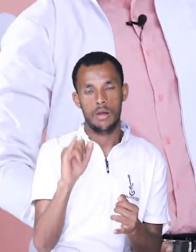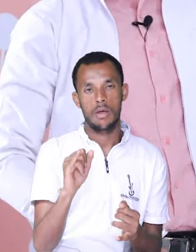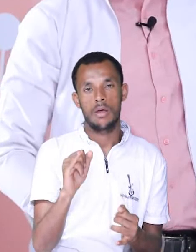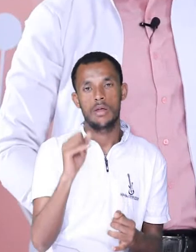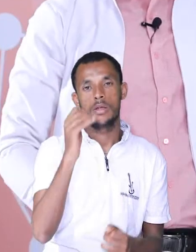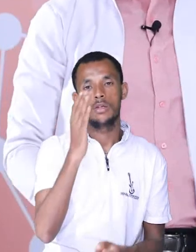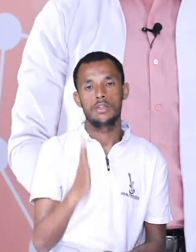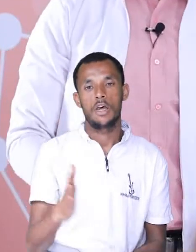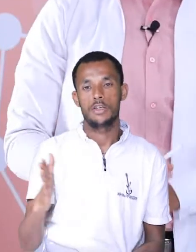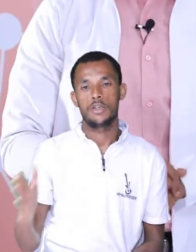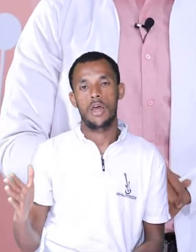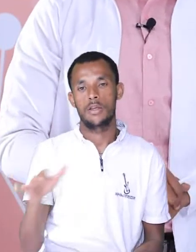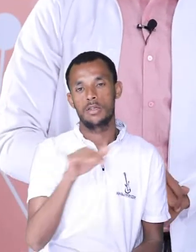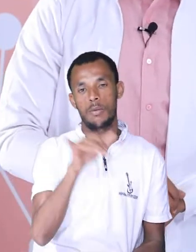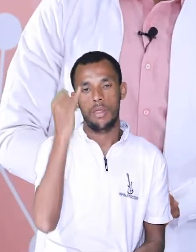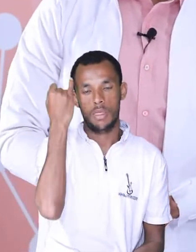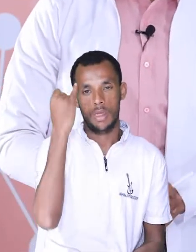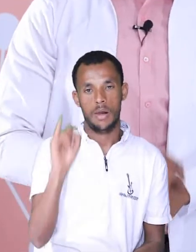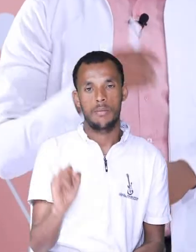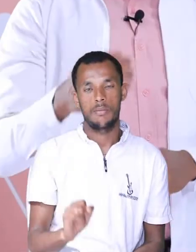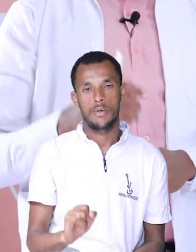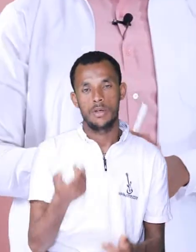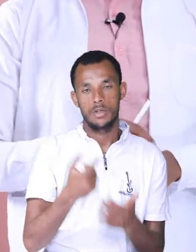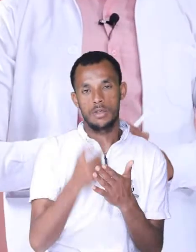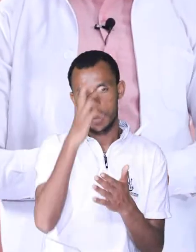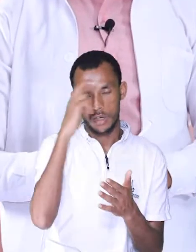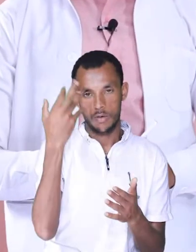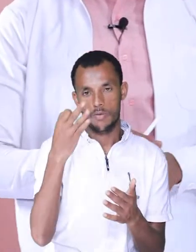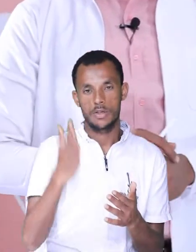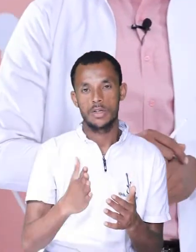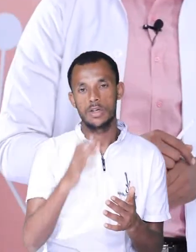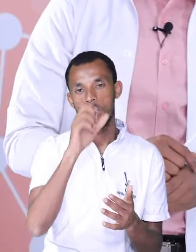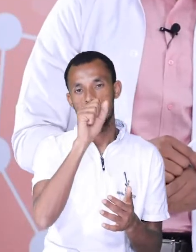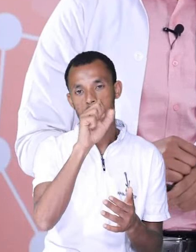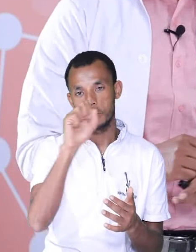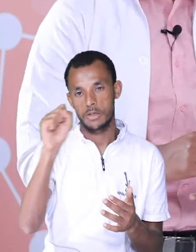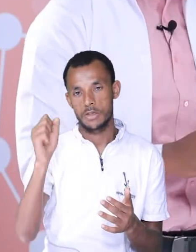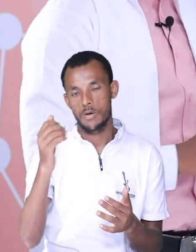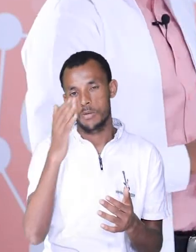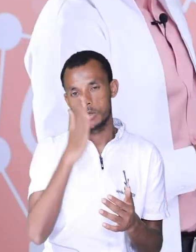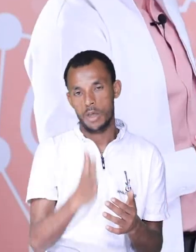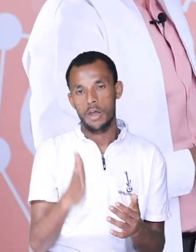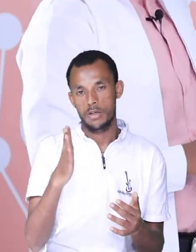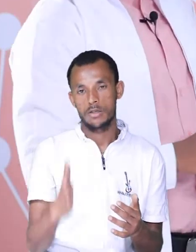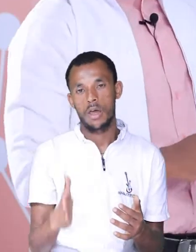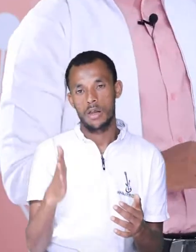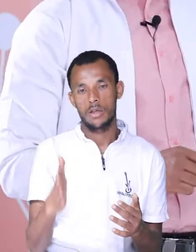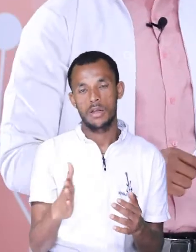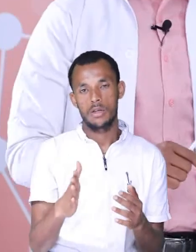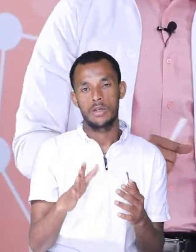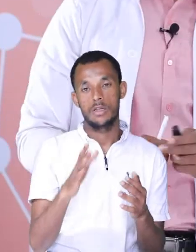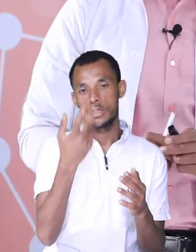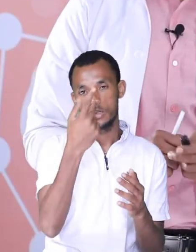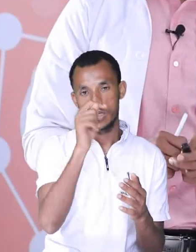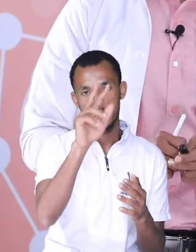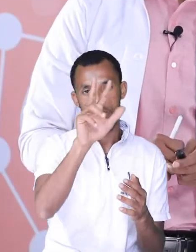said side-side-side similarity theorem. In the case of side-side-side similarity theorem, it says the three sides